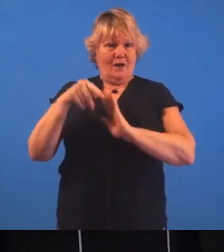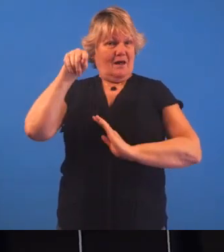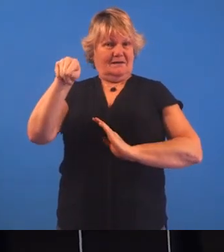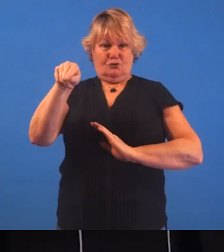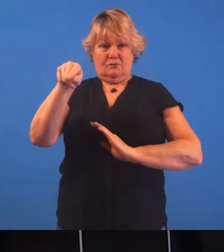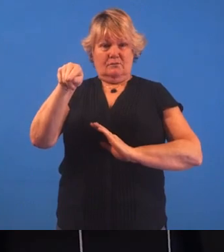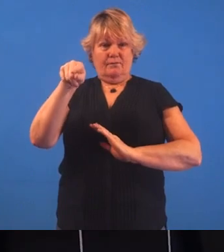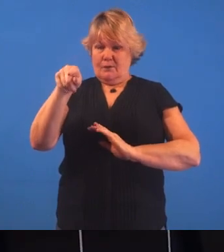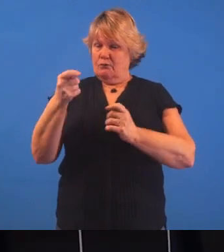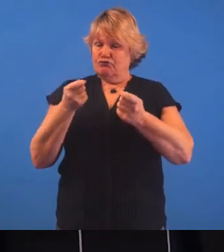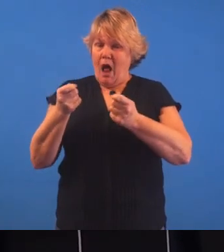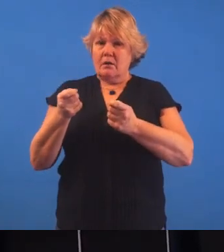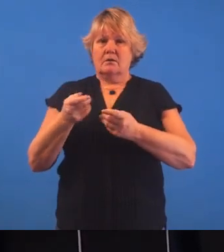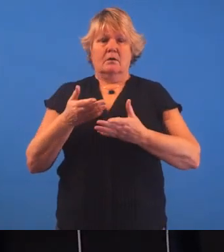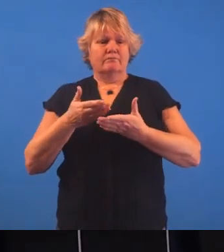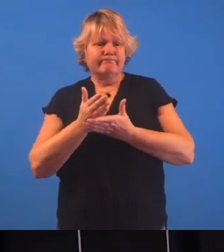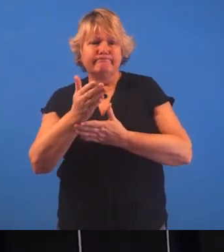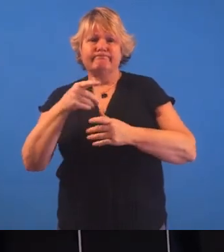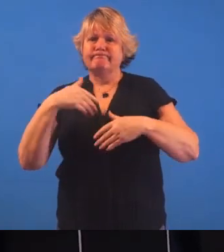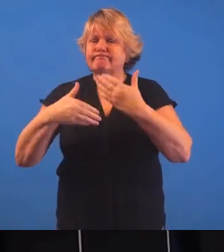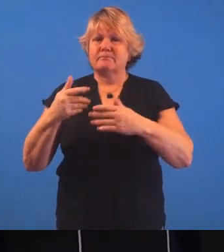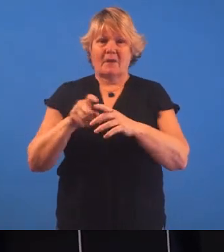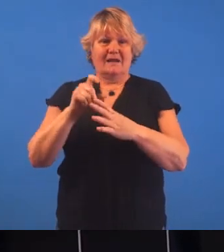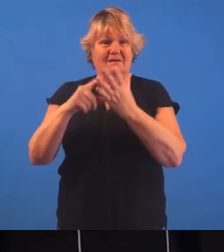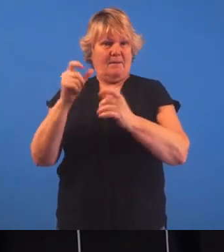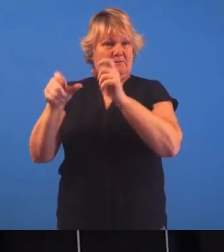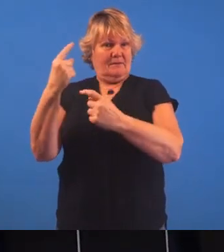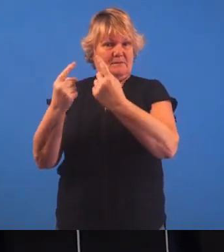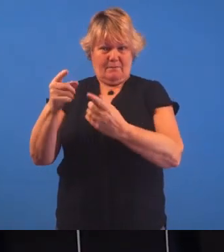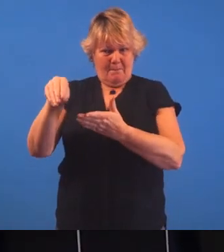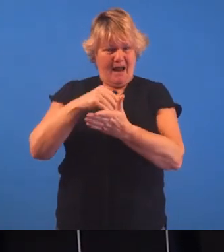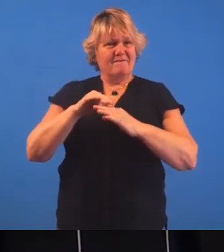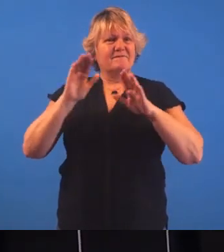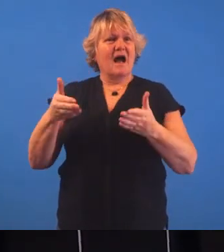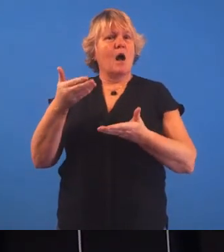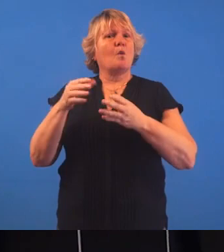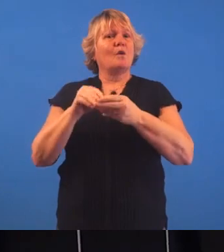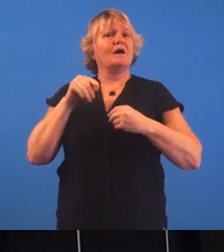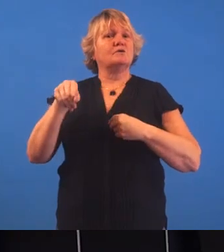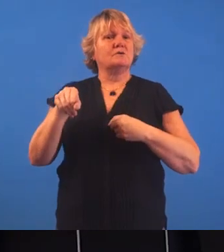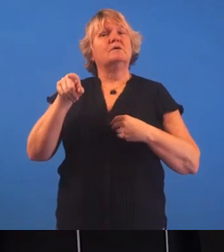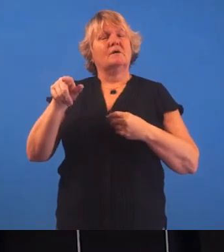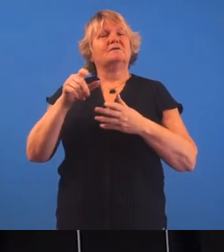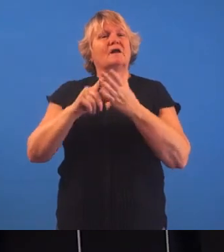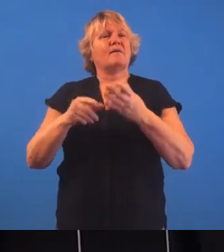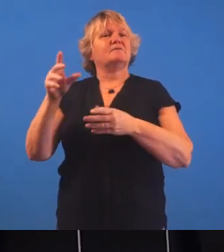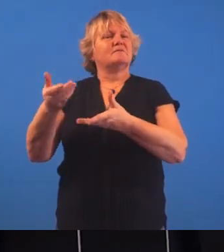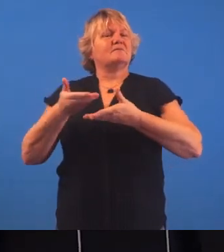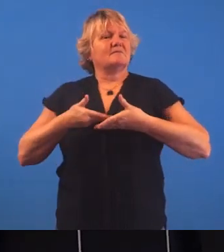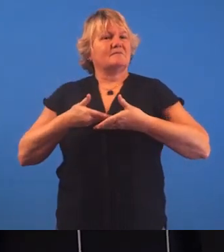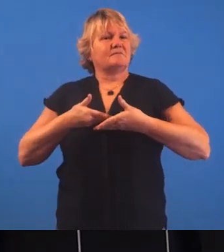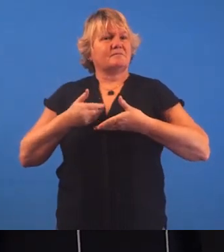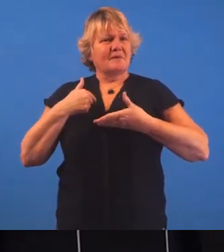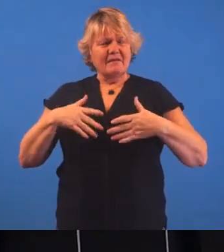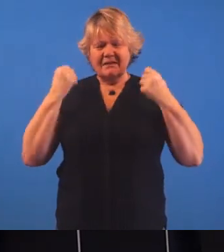who are just one example of an organisation run and controlled by disabled people who pay a fair wage to its disabled